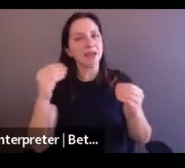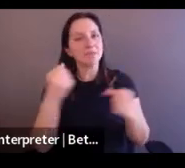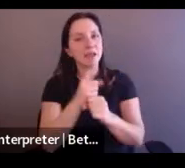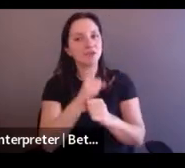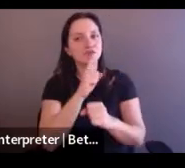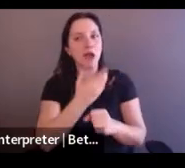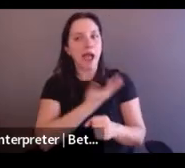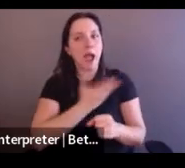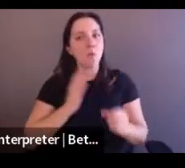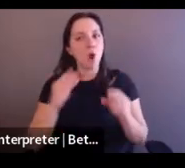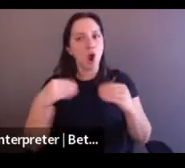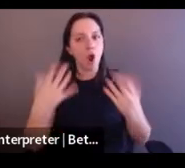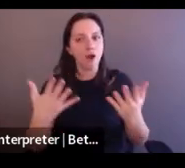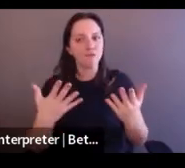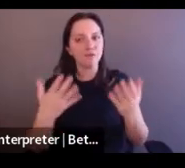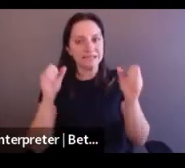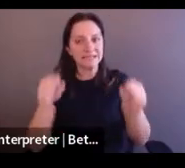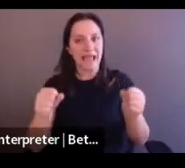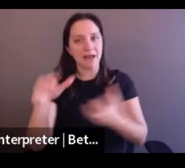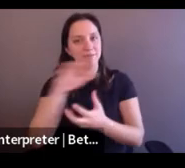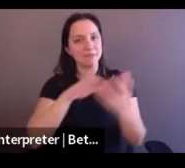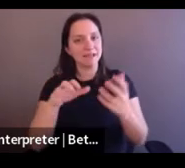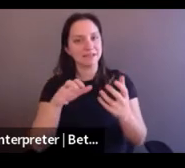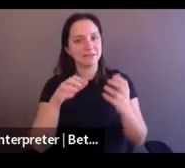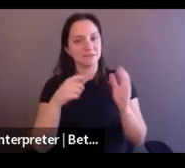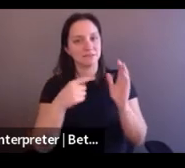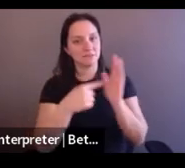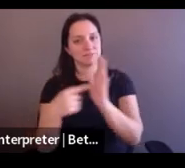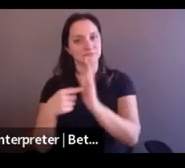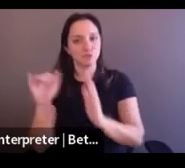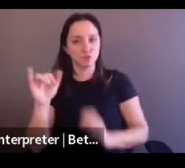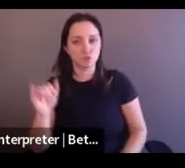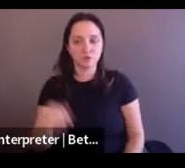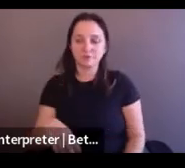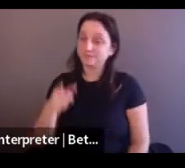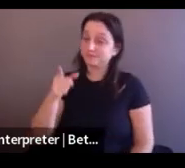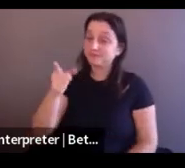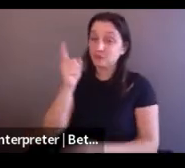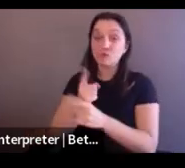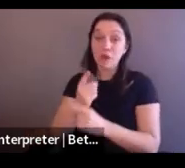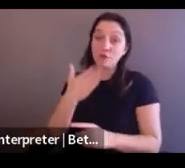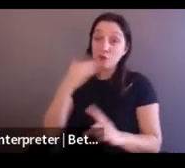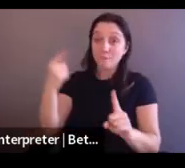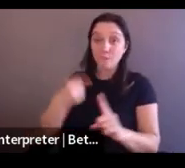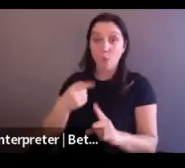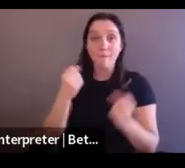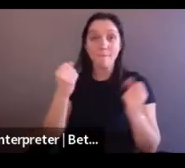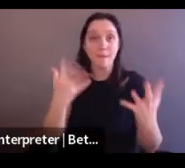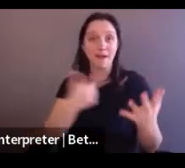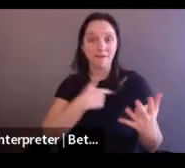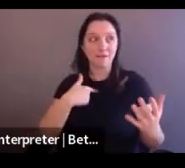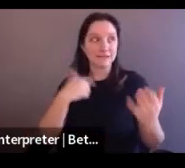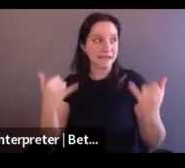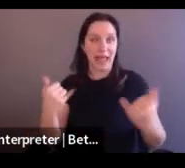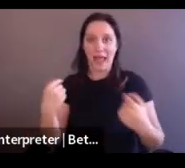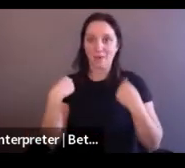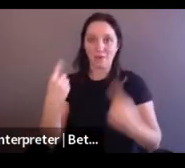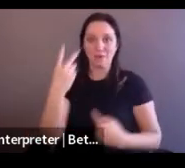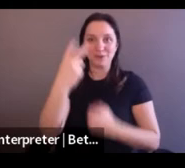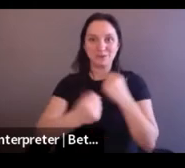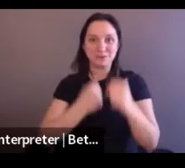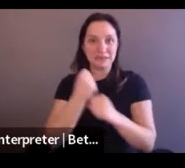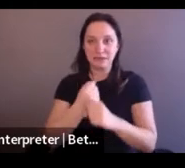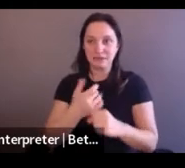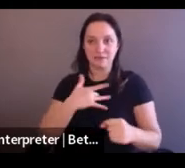on. And, you know, a lot of us were thrown into that over the past 2 years. But, you know, the world that we're kind of going